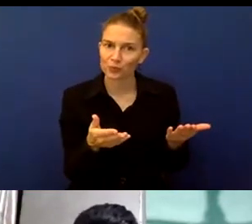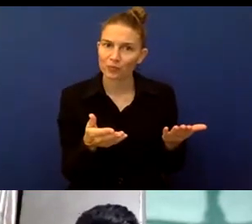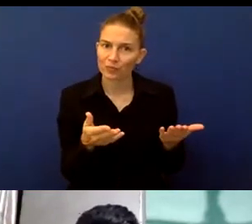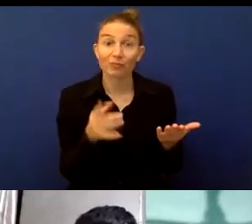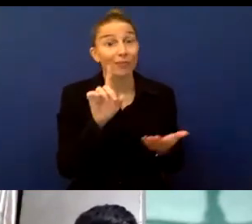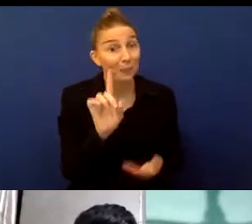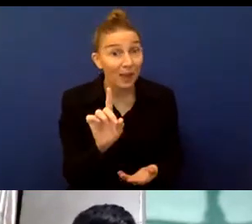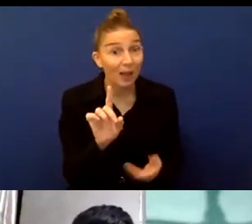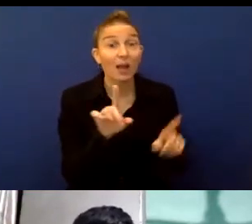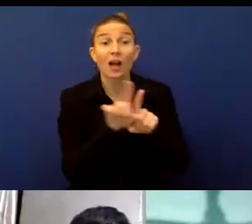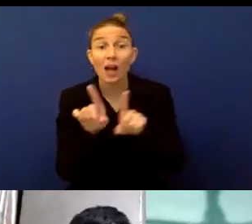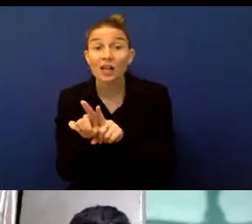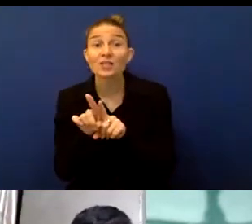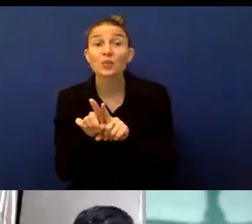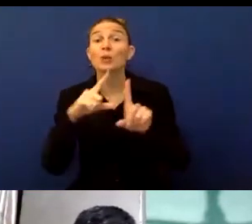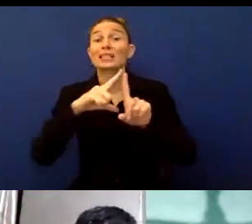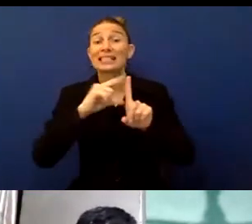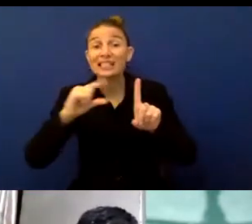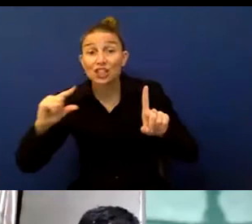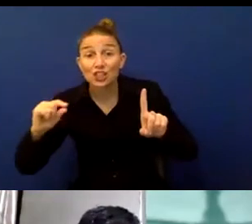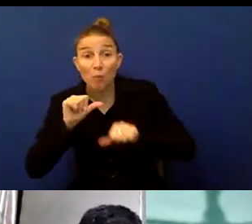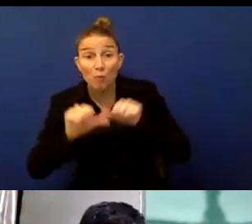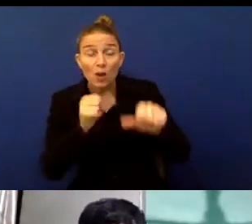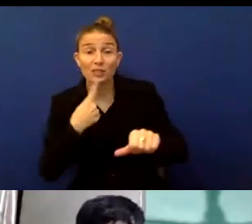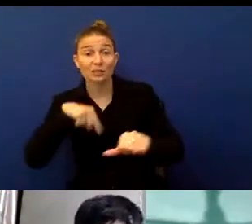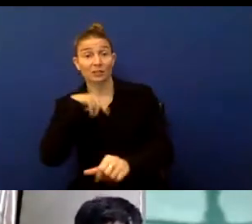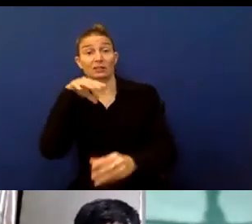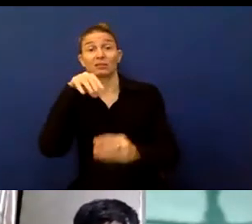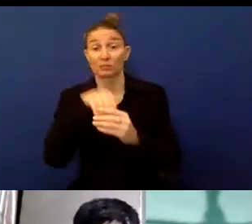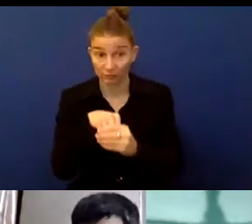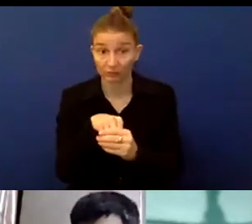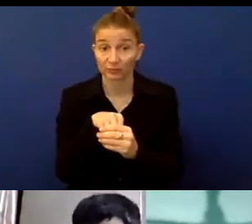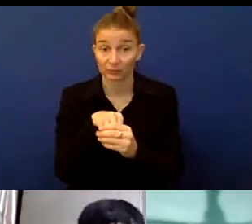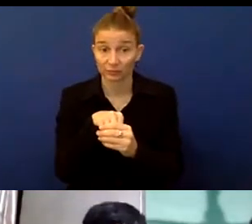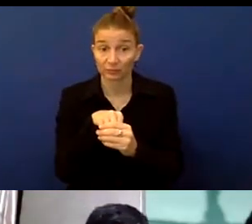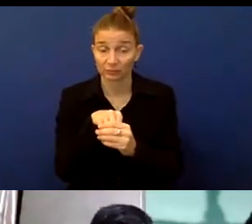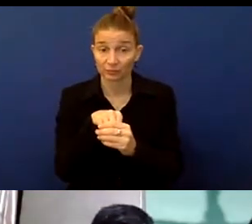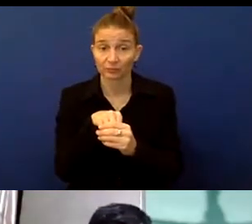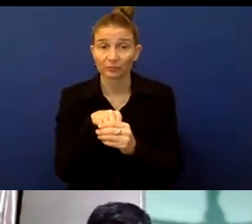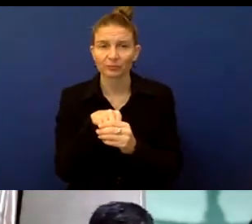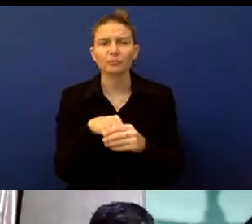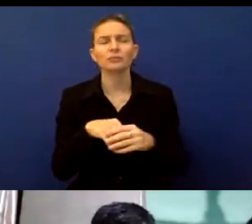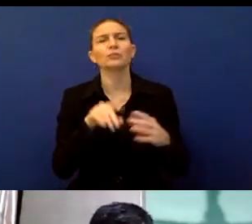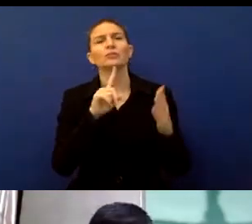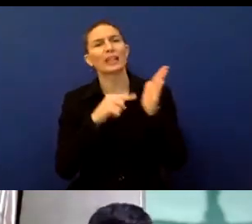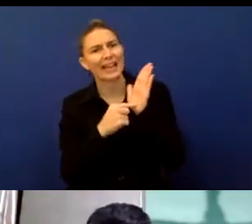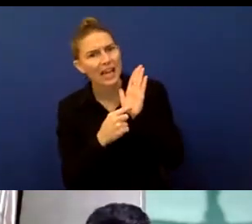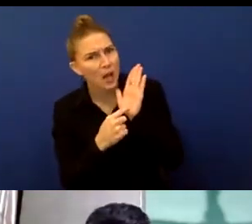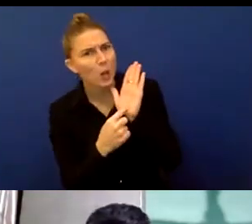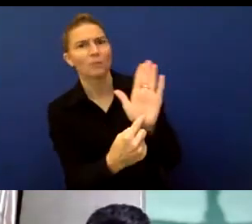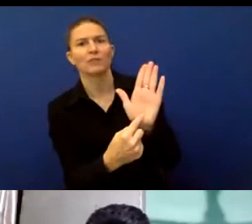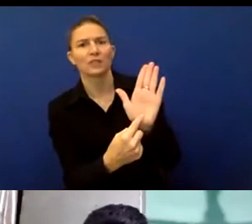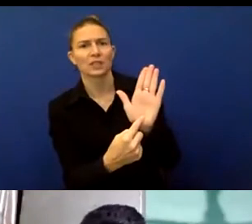of the digitization process. And a lot of emphasis was drawn on the fact that